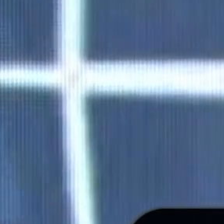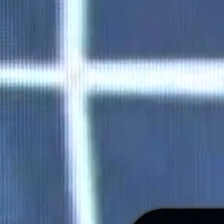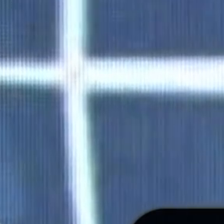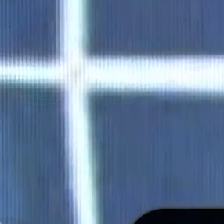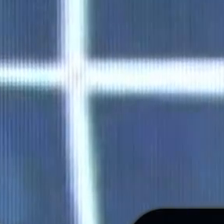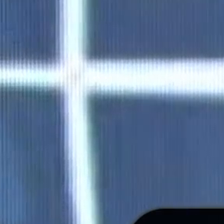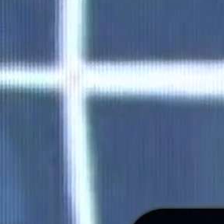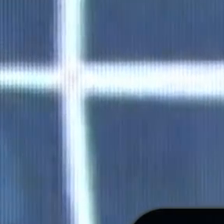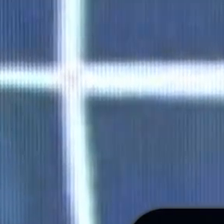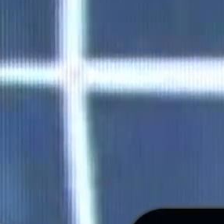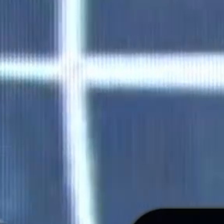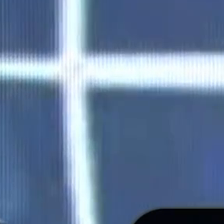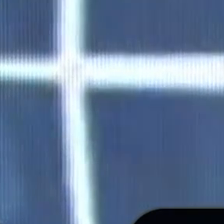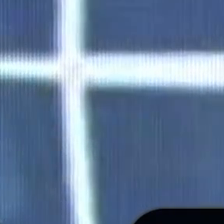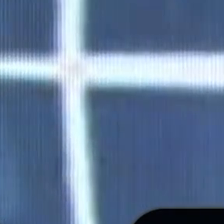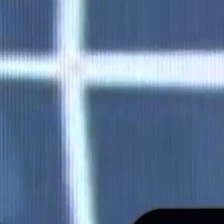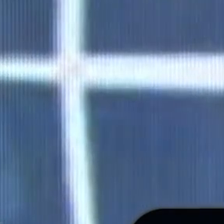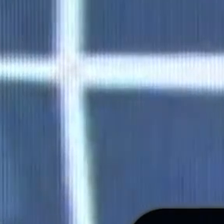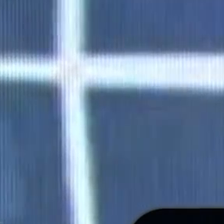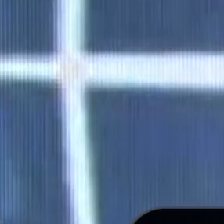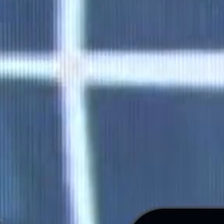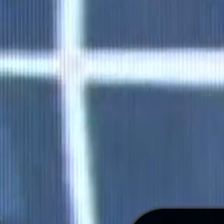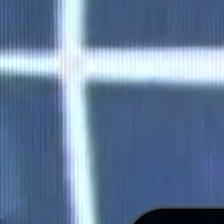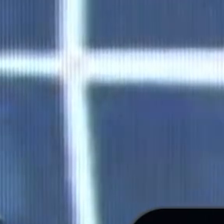And Nyayo used to invite preachers